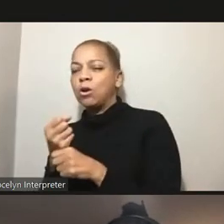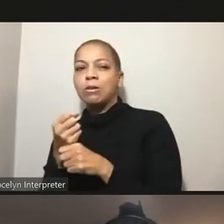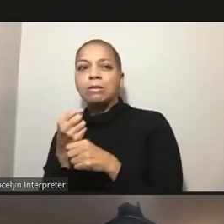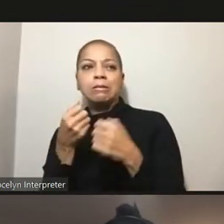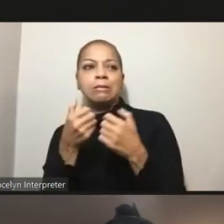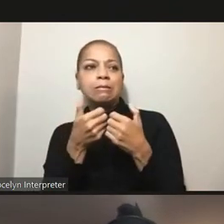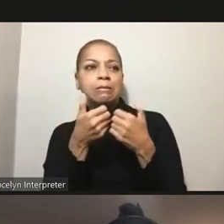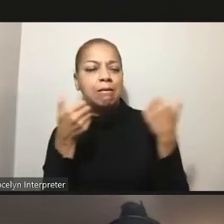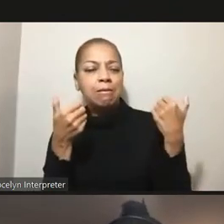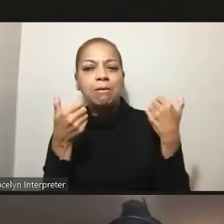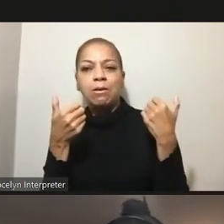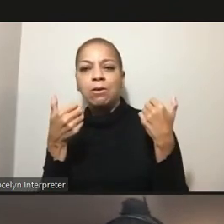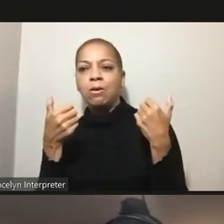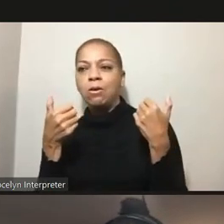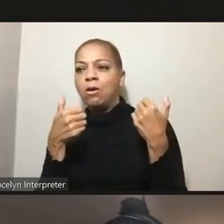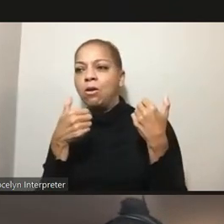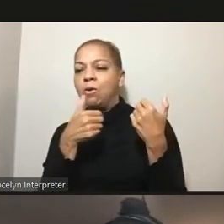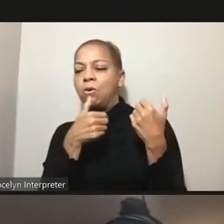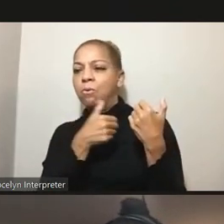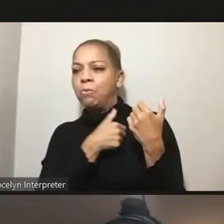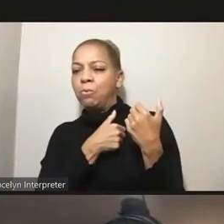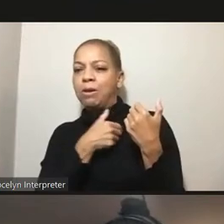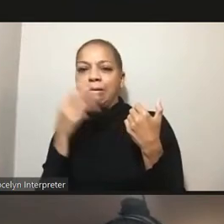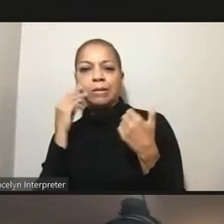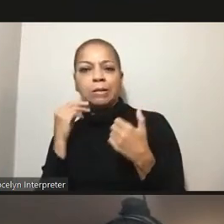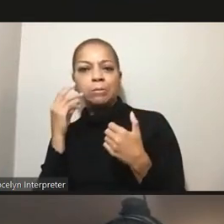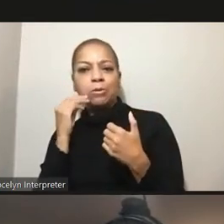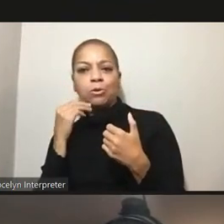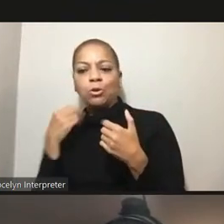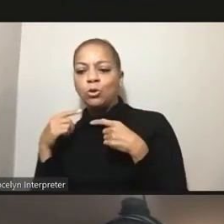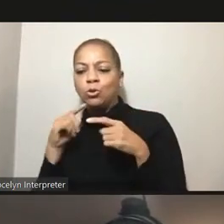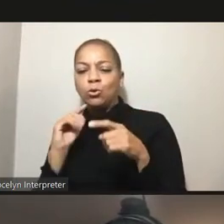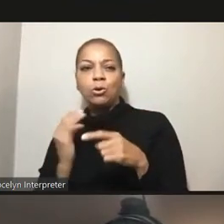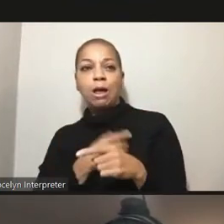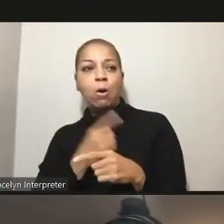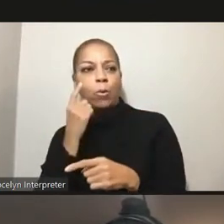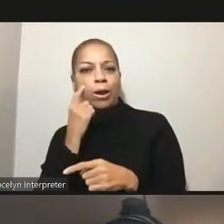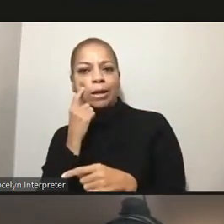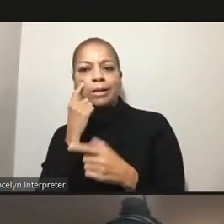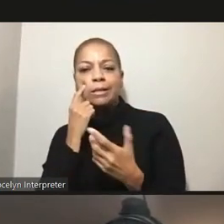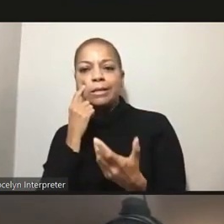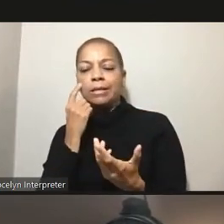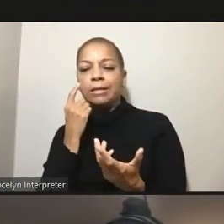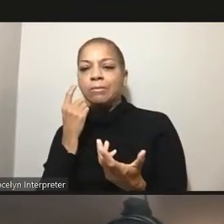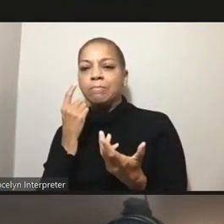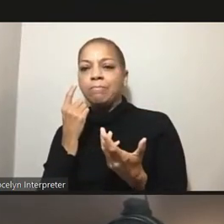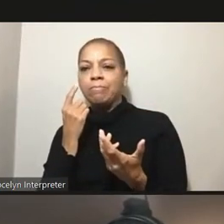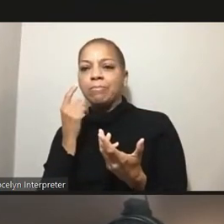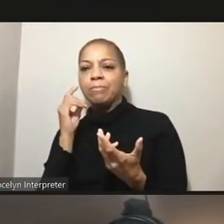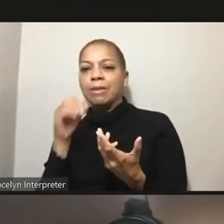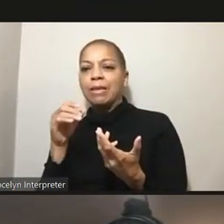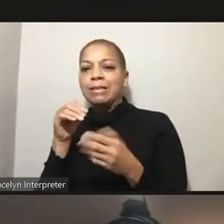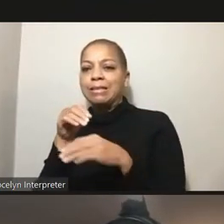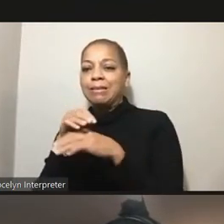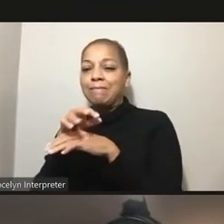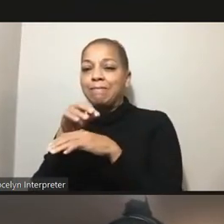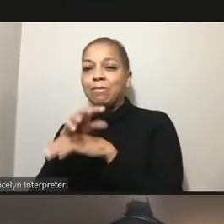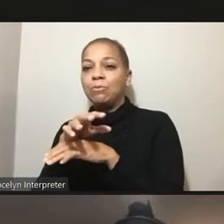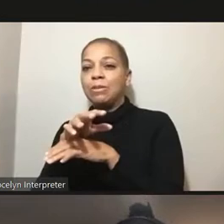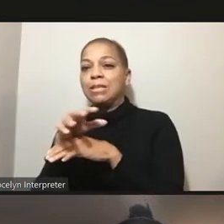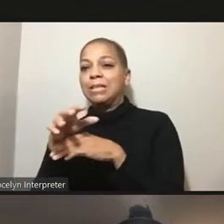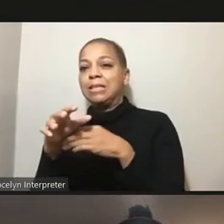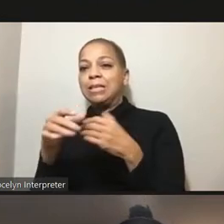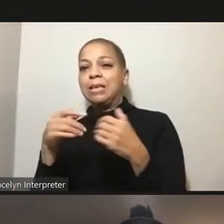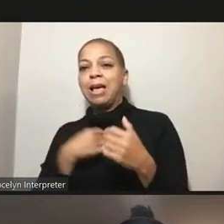we carry with us in our witnessing, in our seeing, that is influenced. And this, I said this in